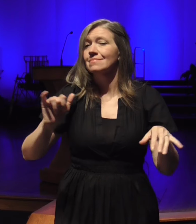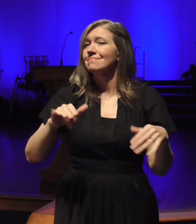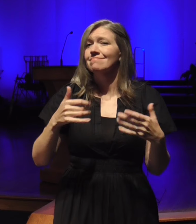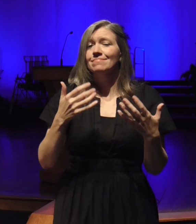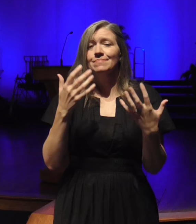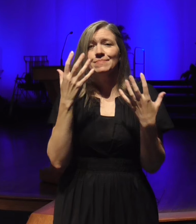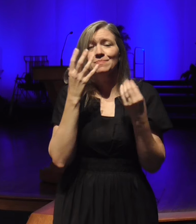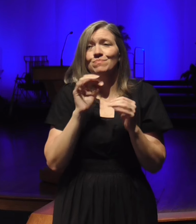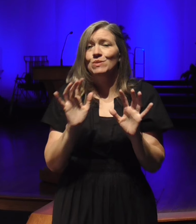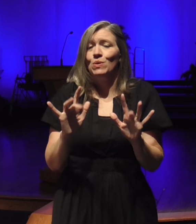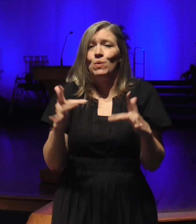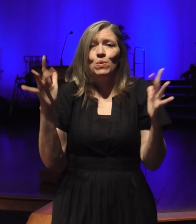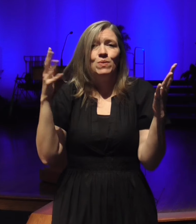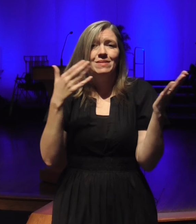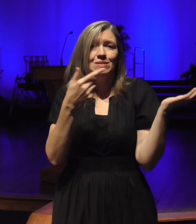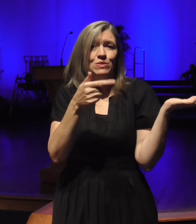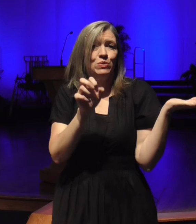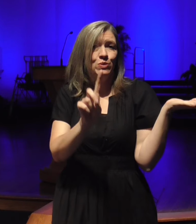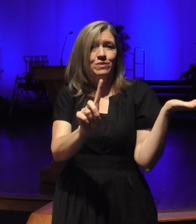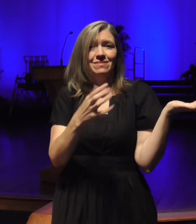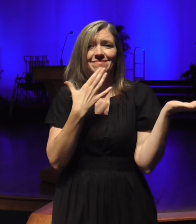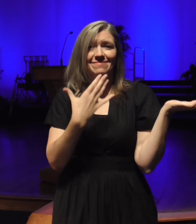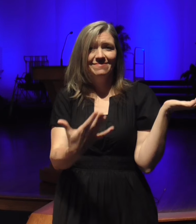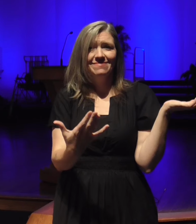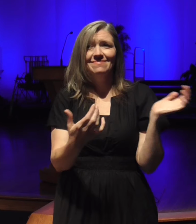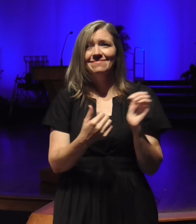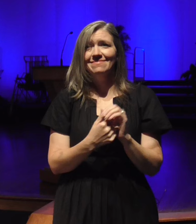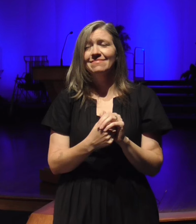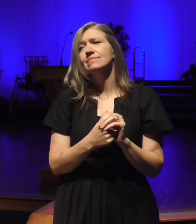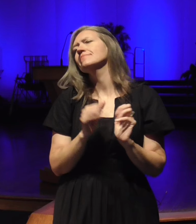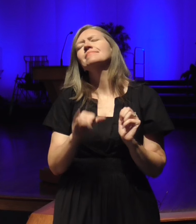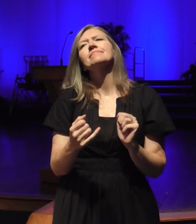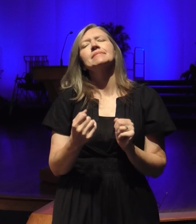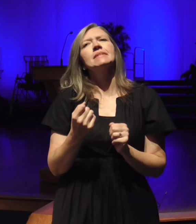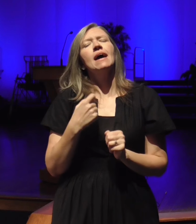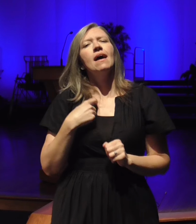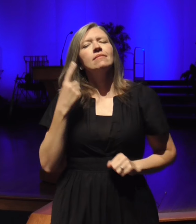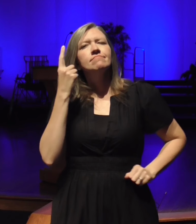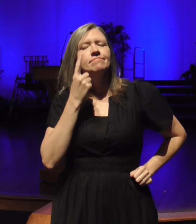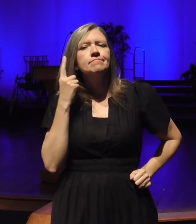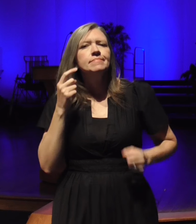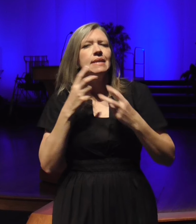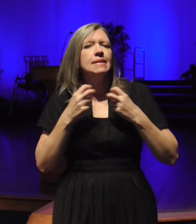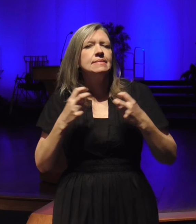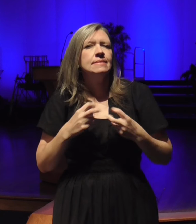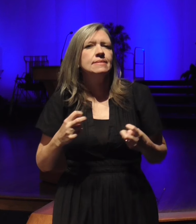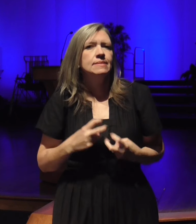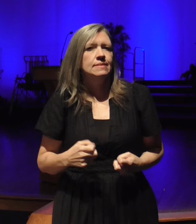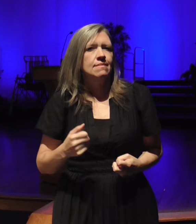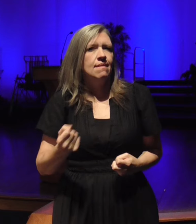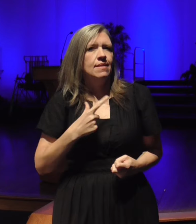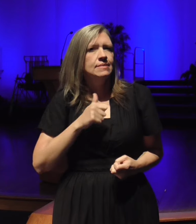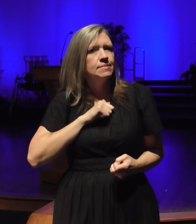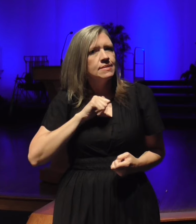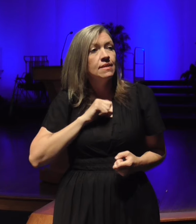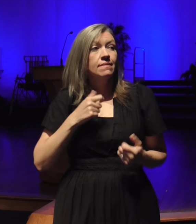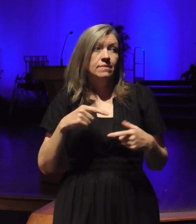to take place within us before it happens around us. This great and glorious